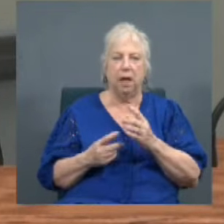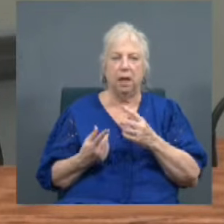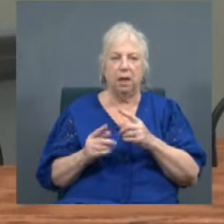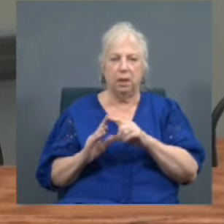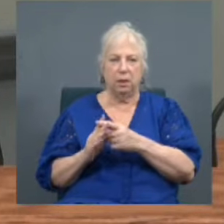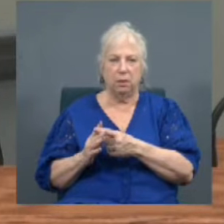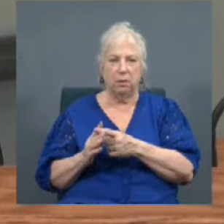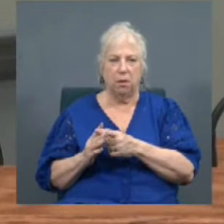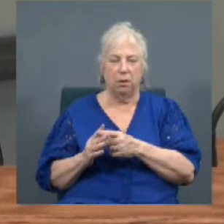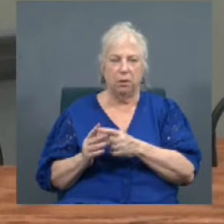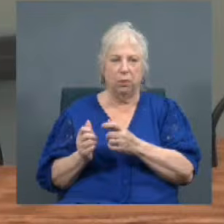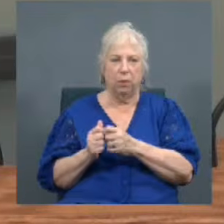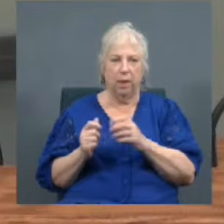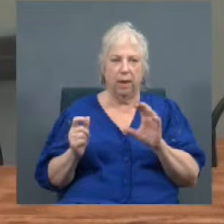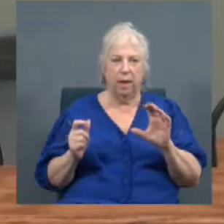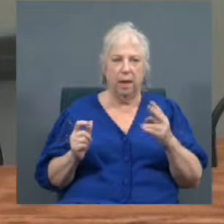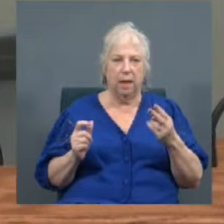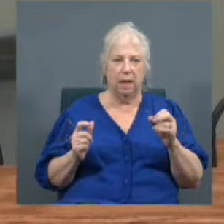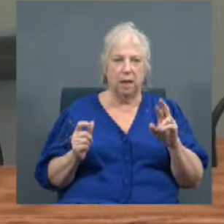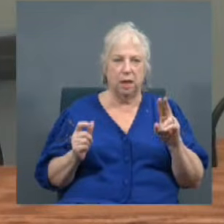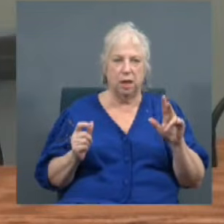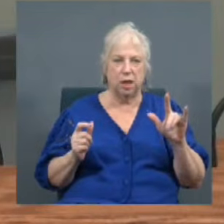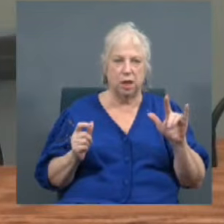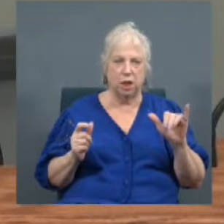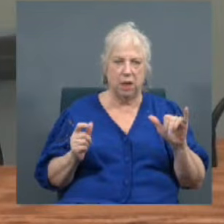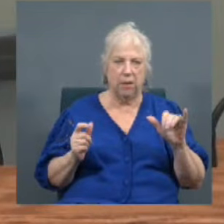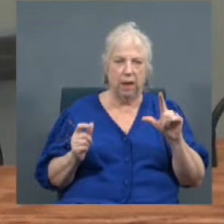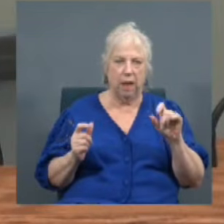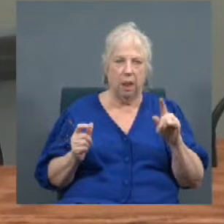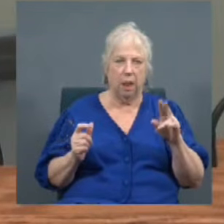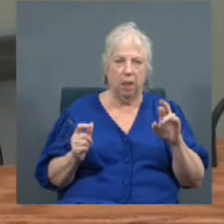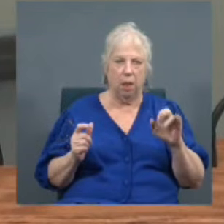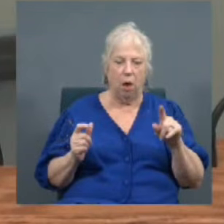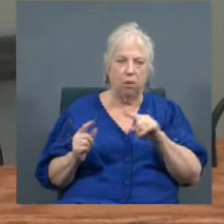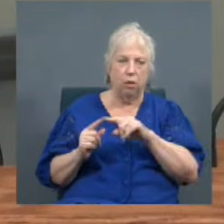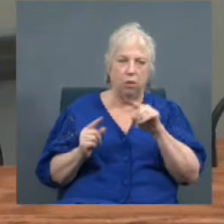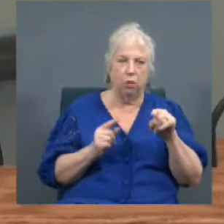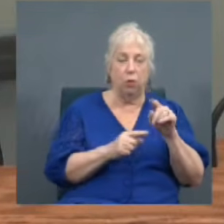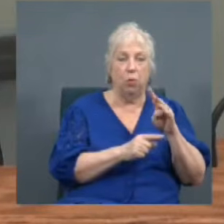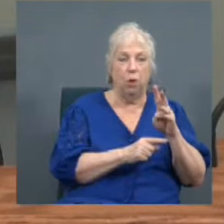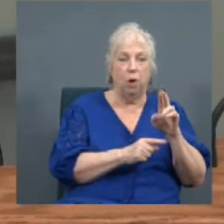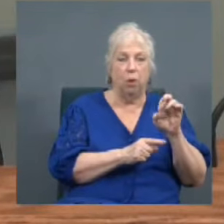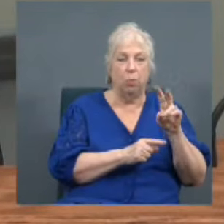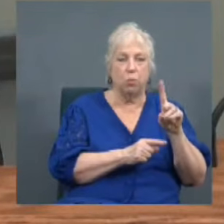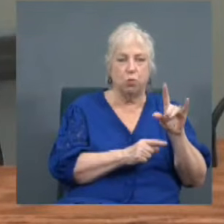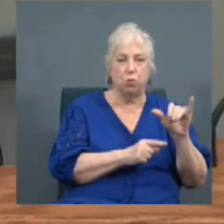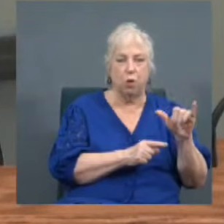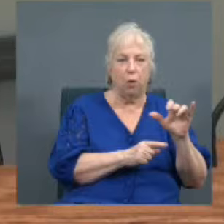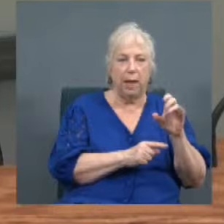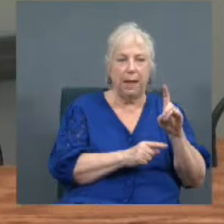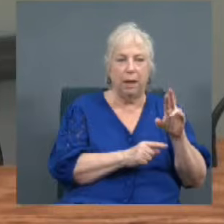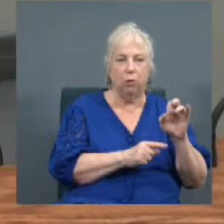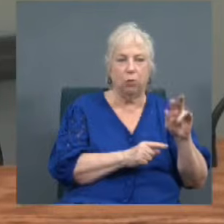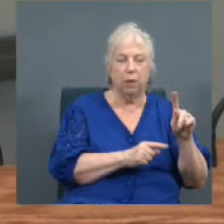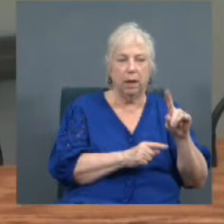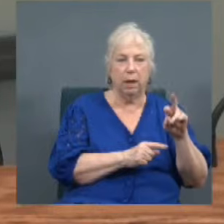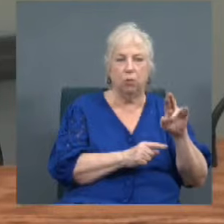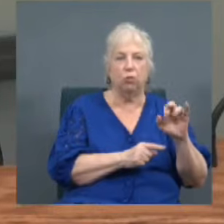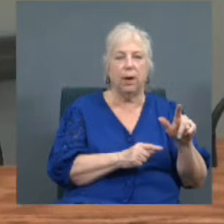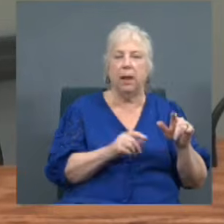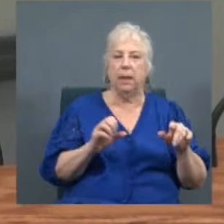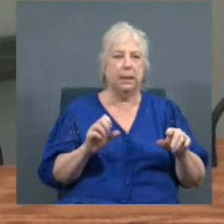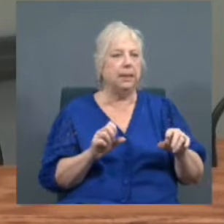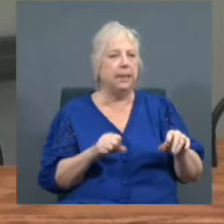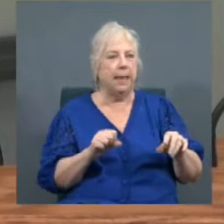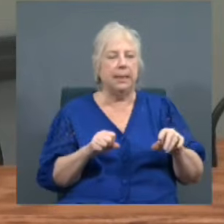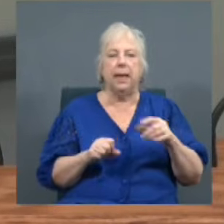from Cherry Laurel to Brody Creek Rail. Yes. And there was some highway department people out